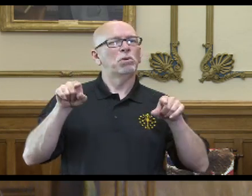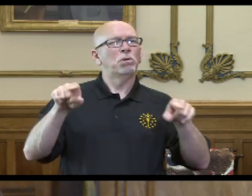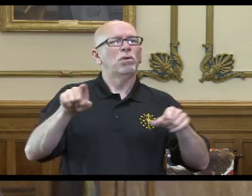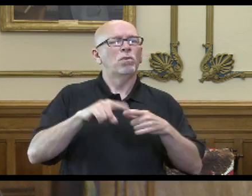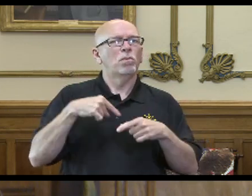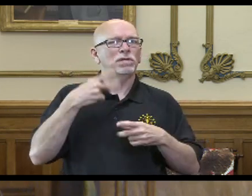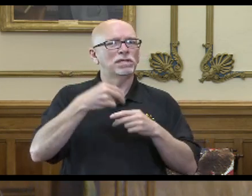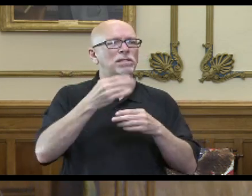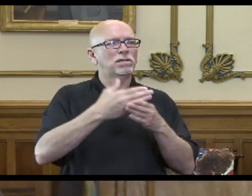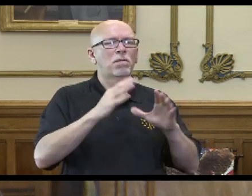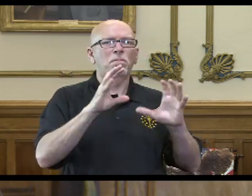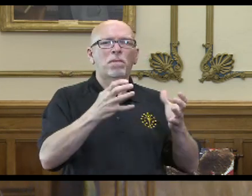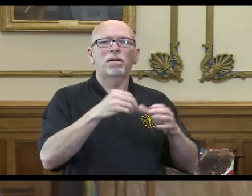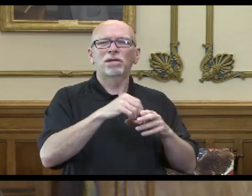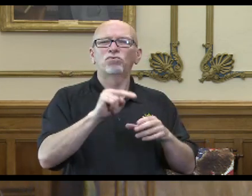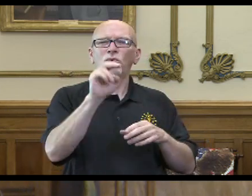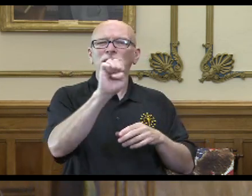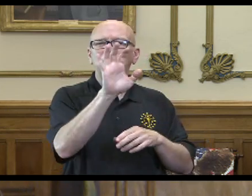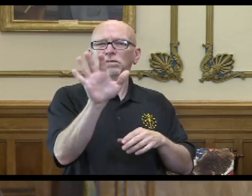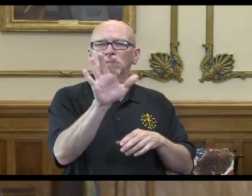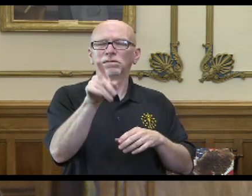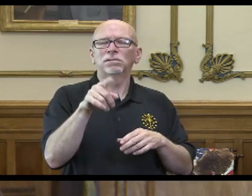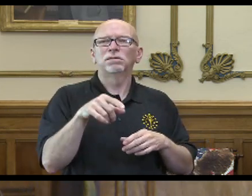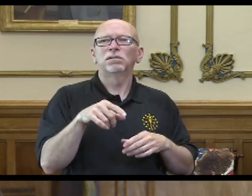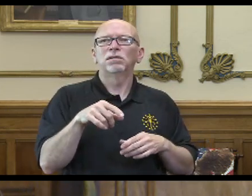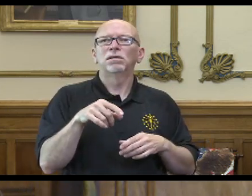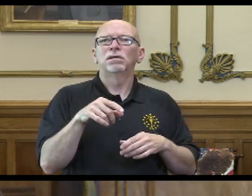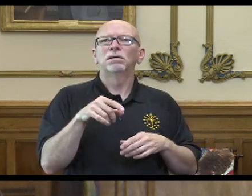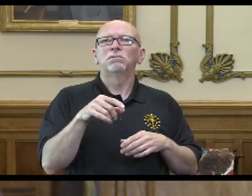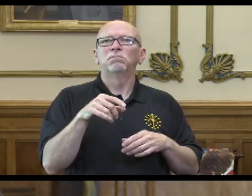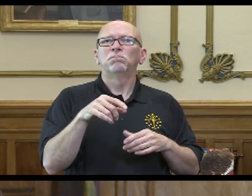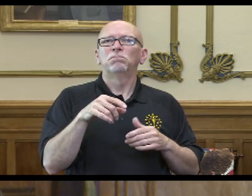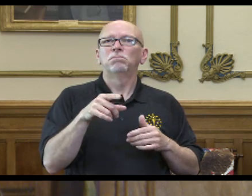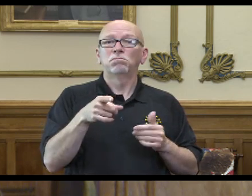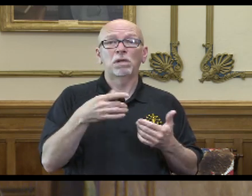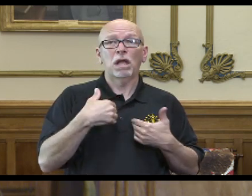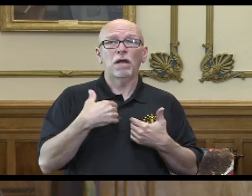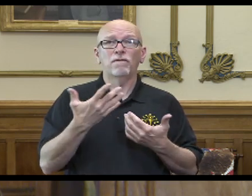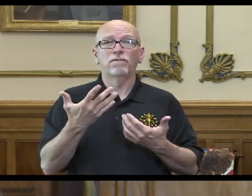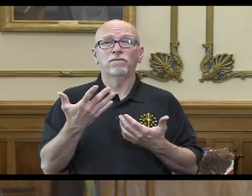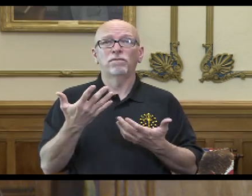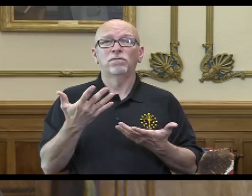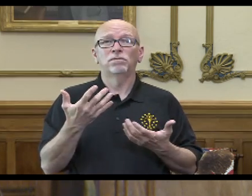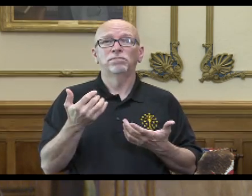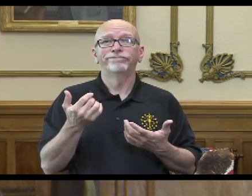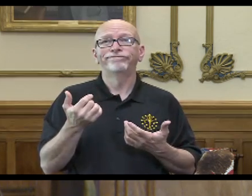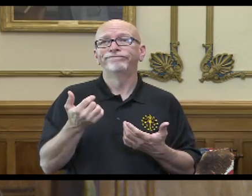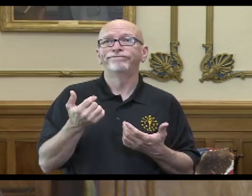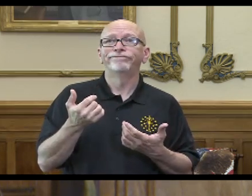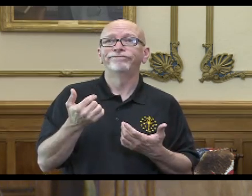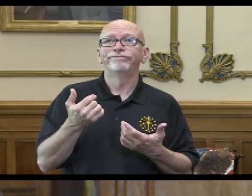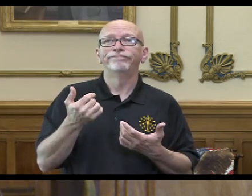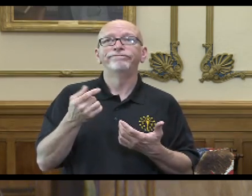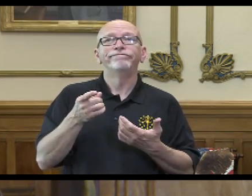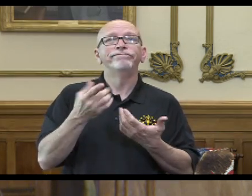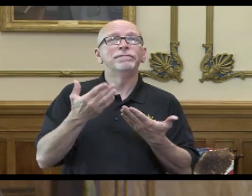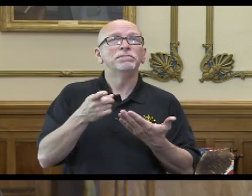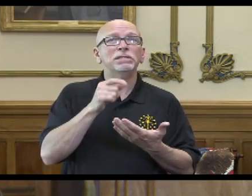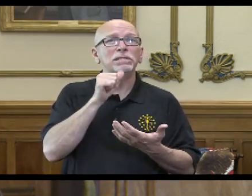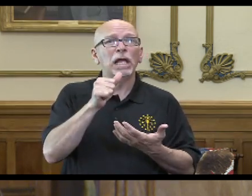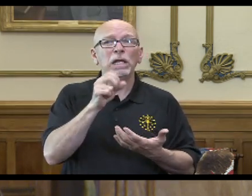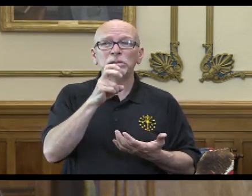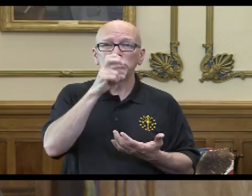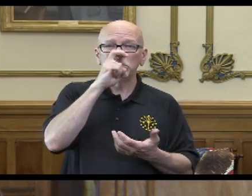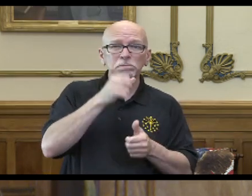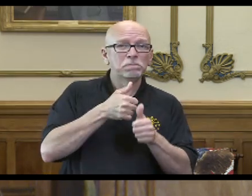in certain populations up there, in that there has not been a strict sense of respecting social distancing